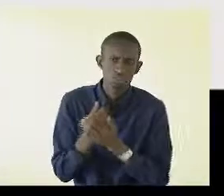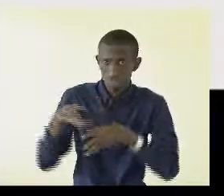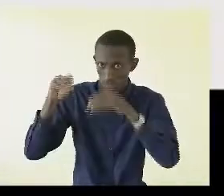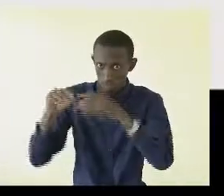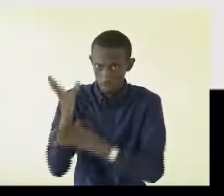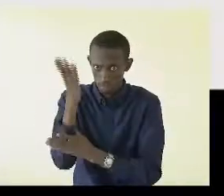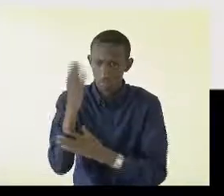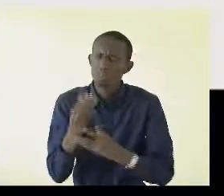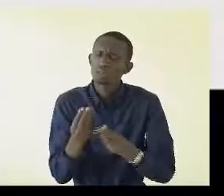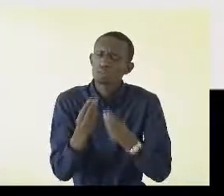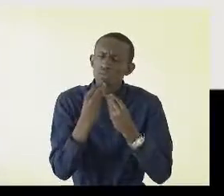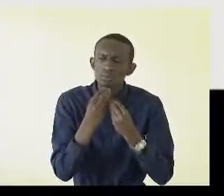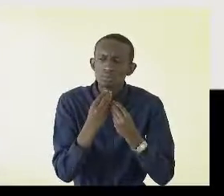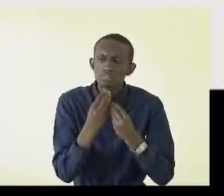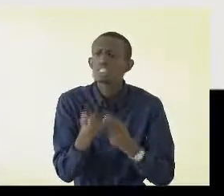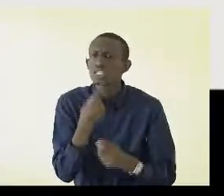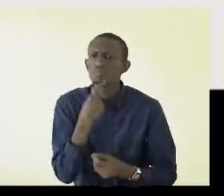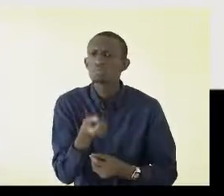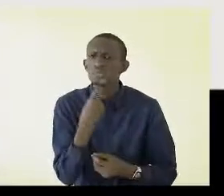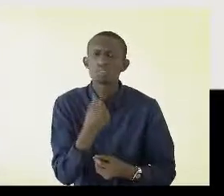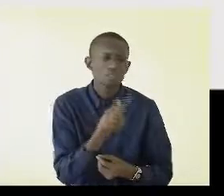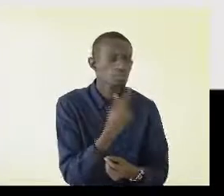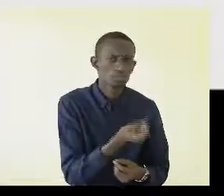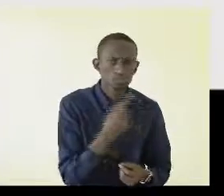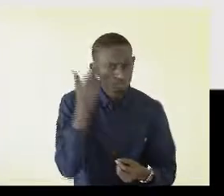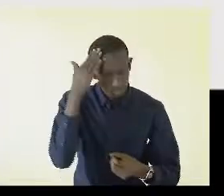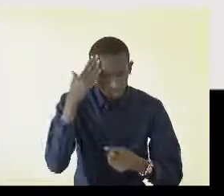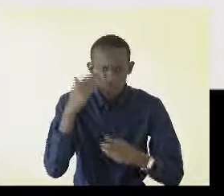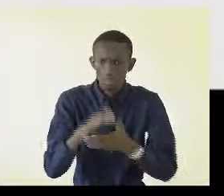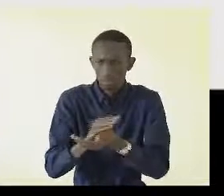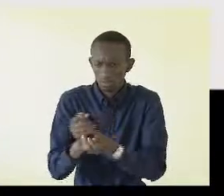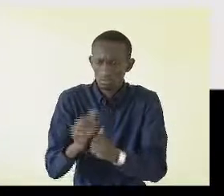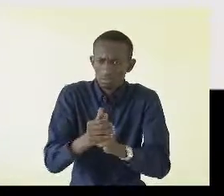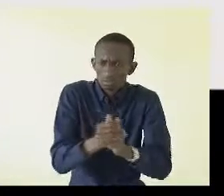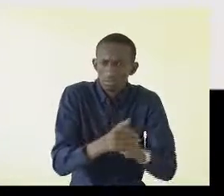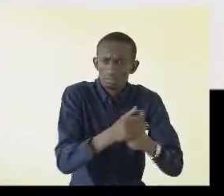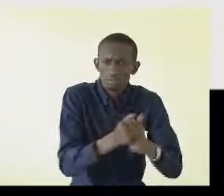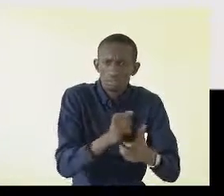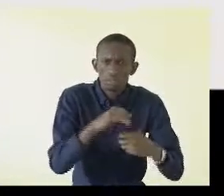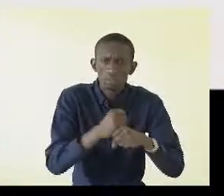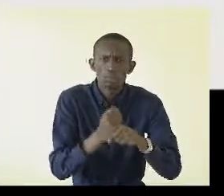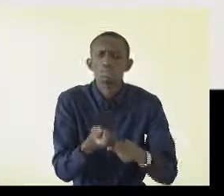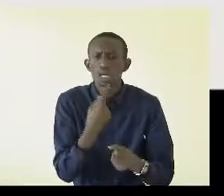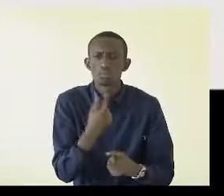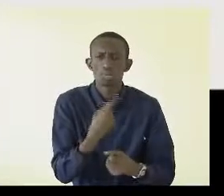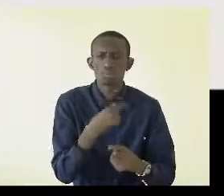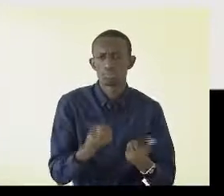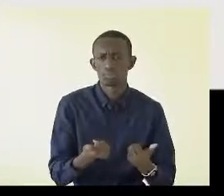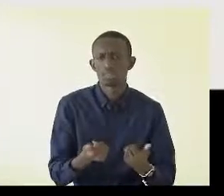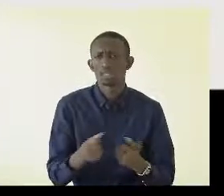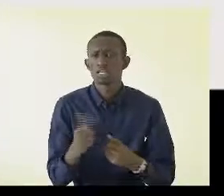our life. So some plants can be used as the source of medicine. Example, quinine tree is used